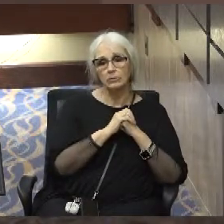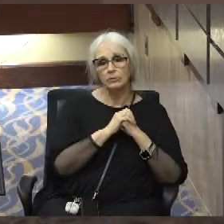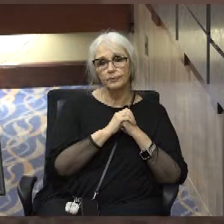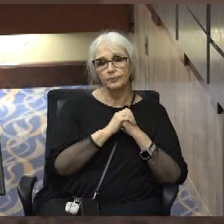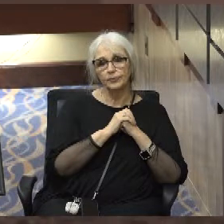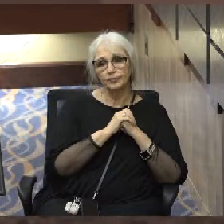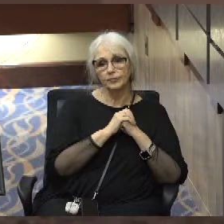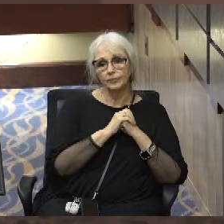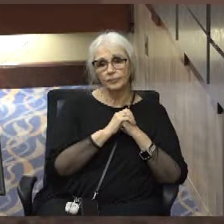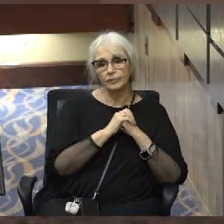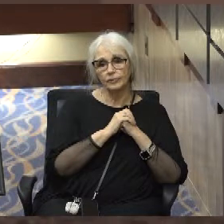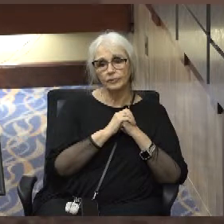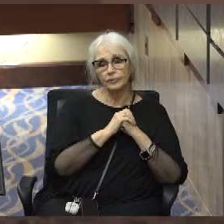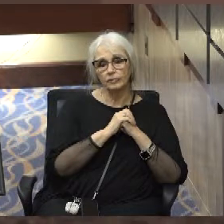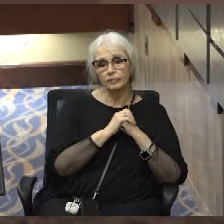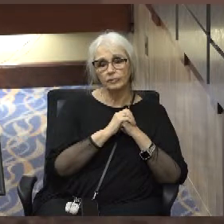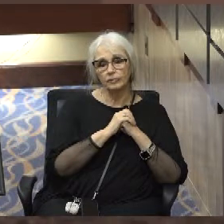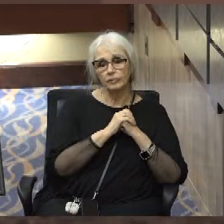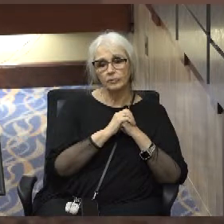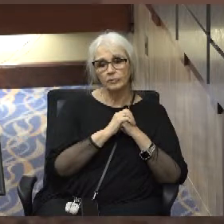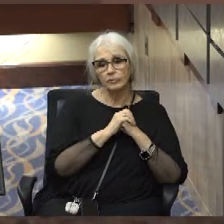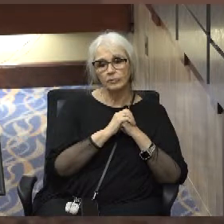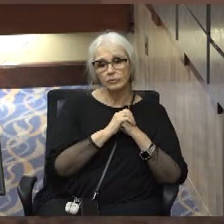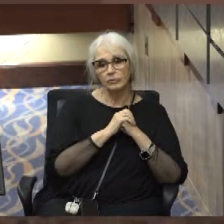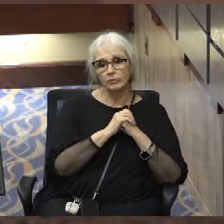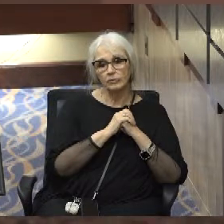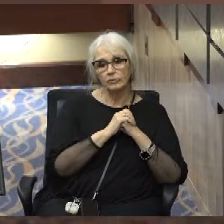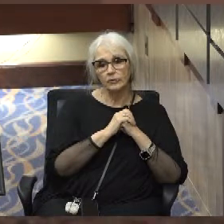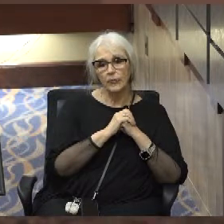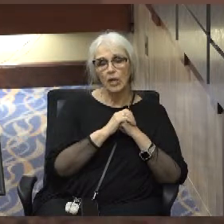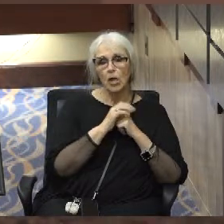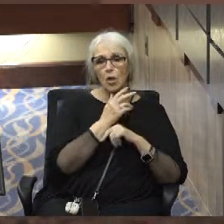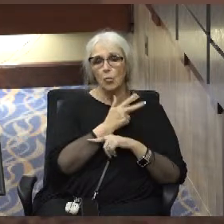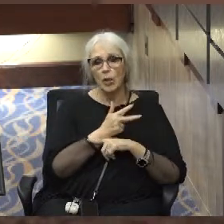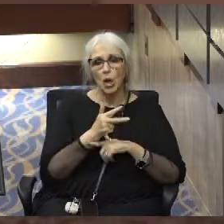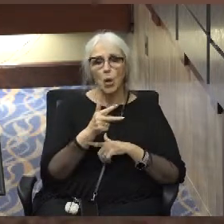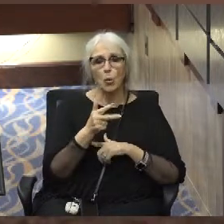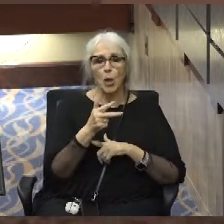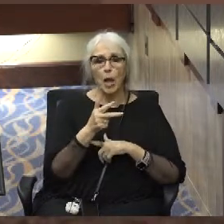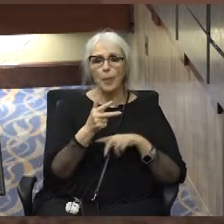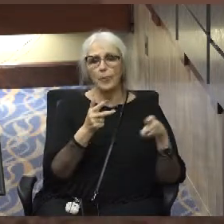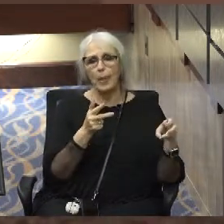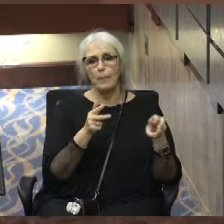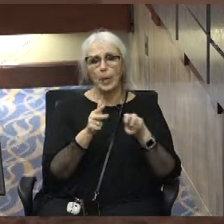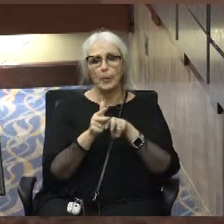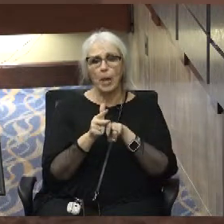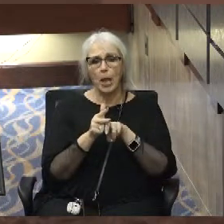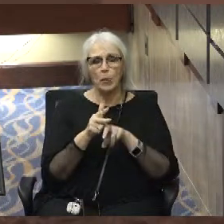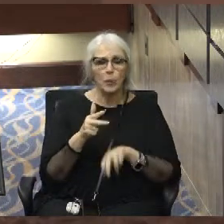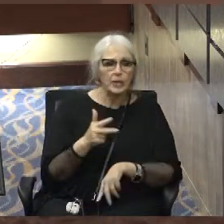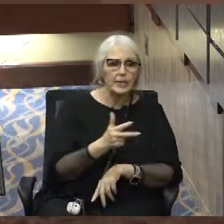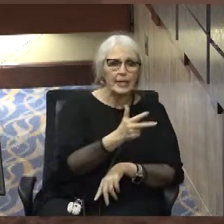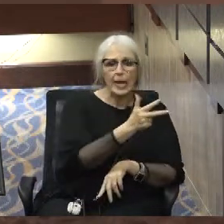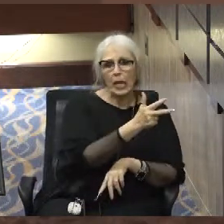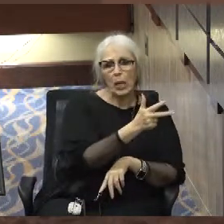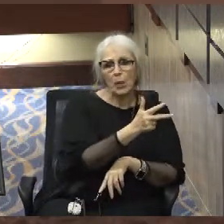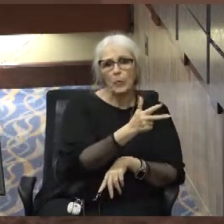It says we go and pick them up and take them where they need to go, but I understand